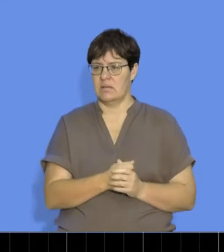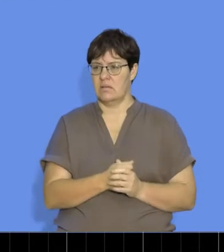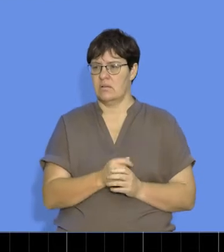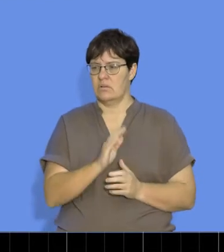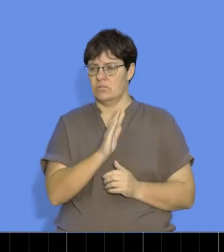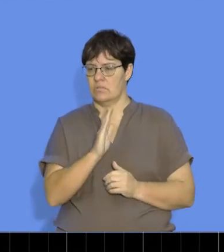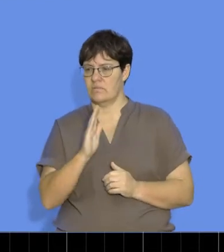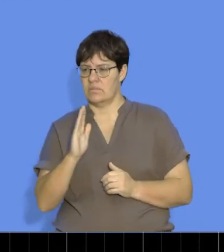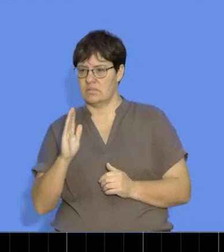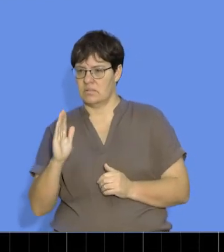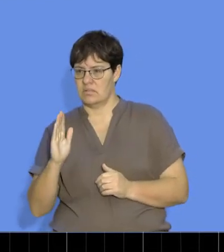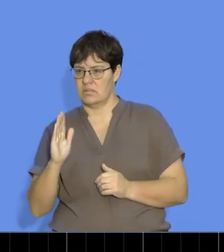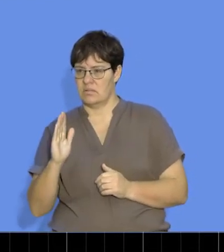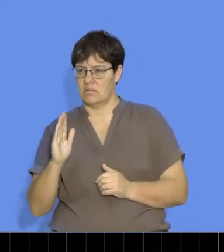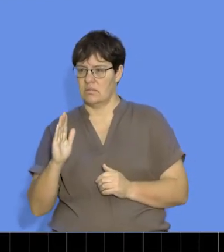am shifting this